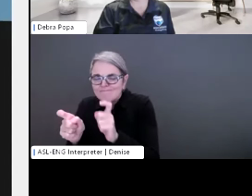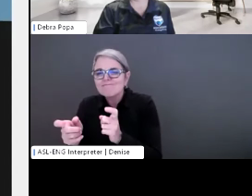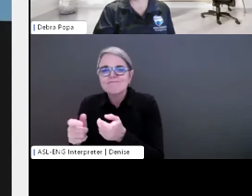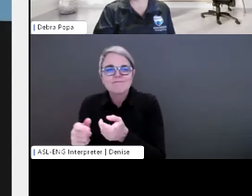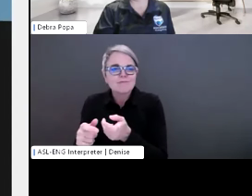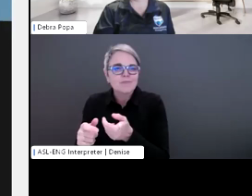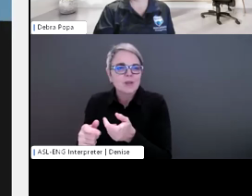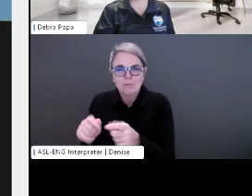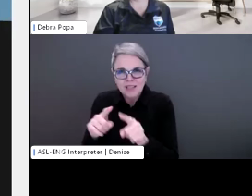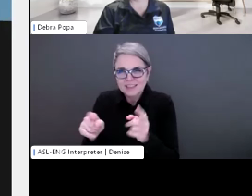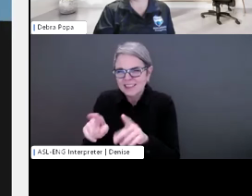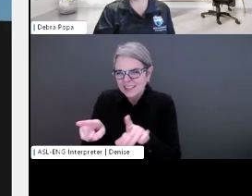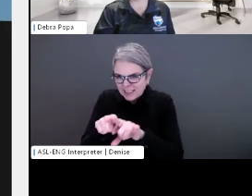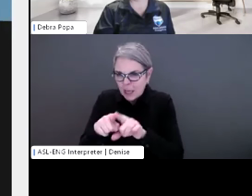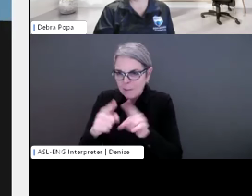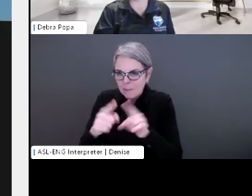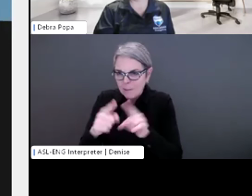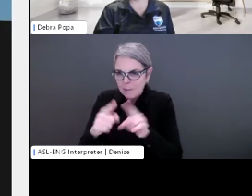password